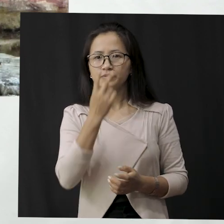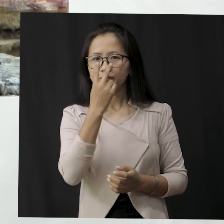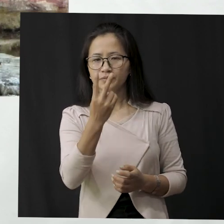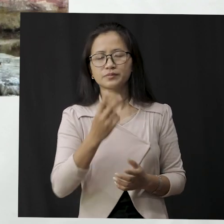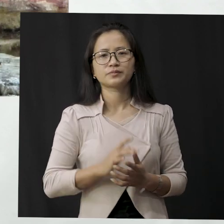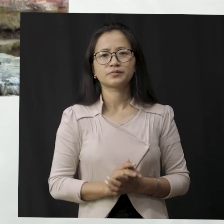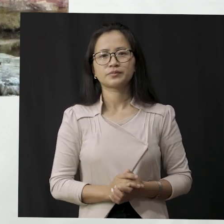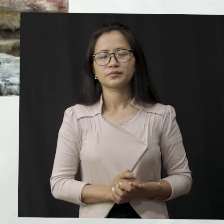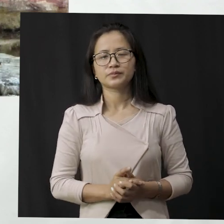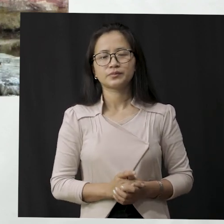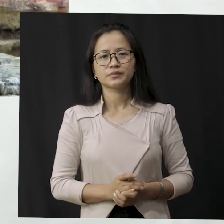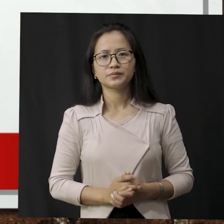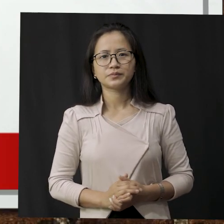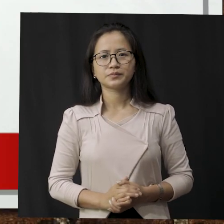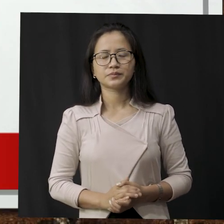here. Now,